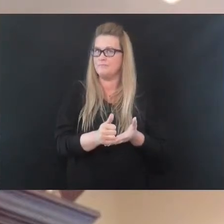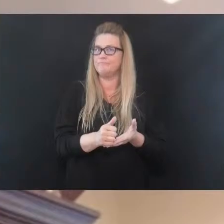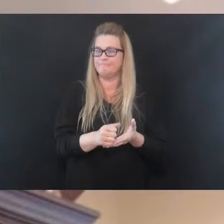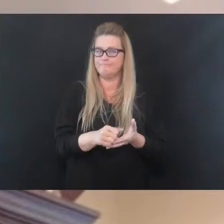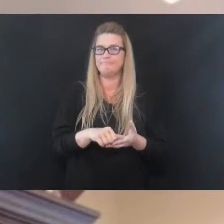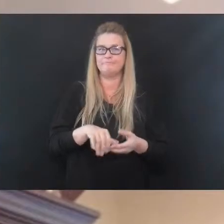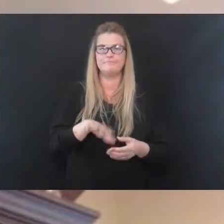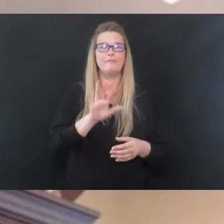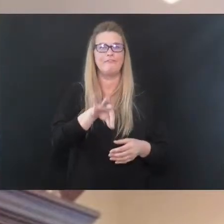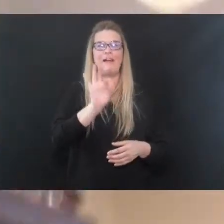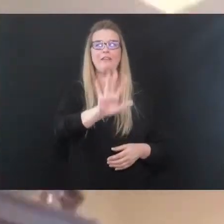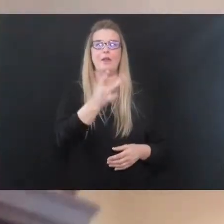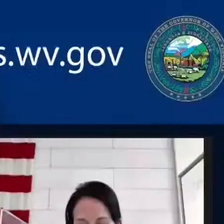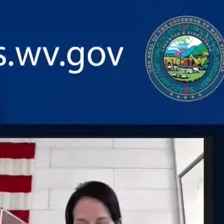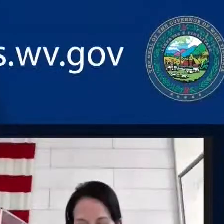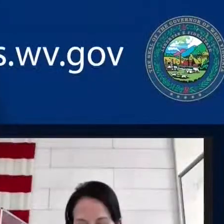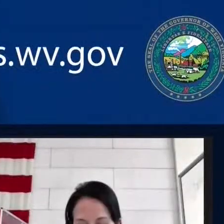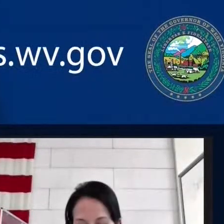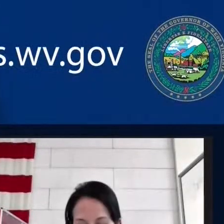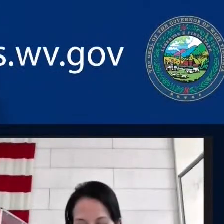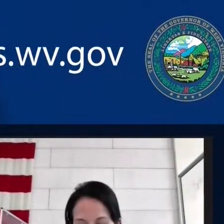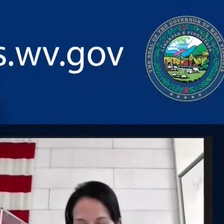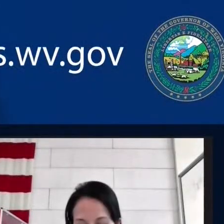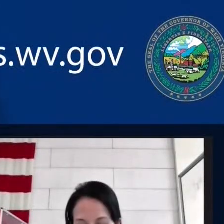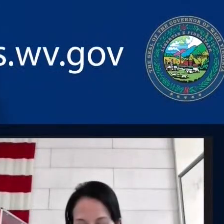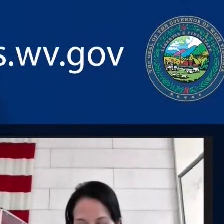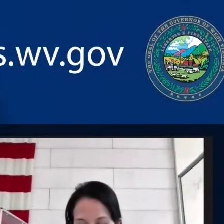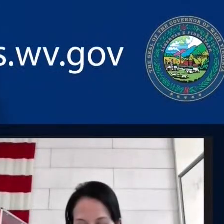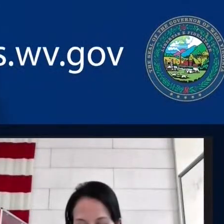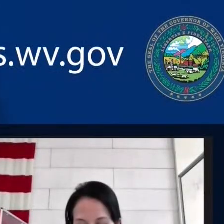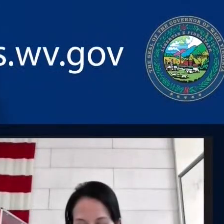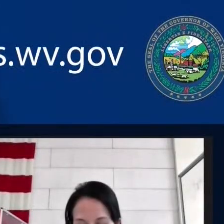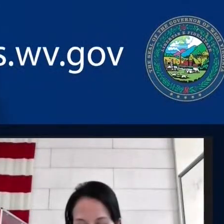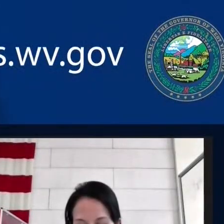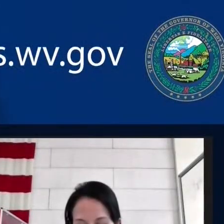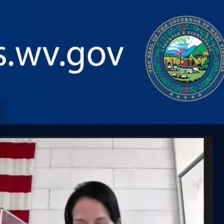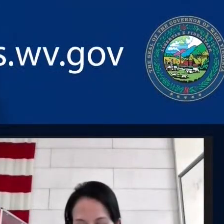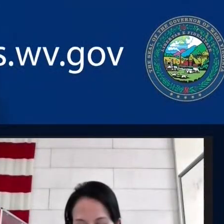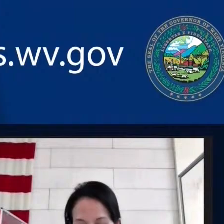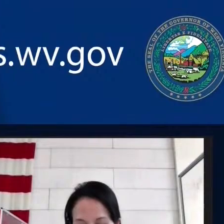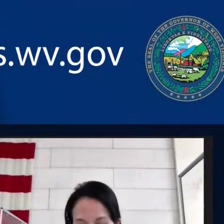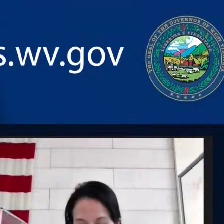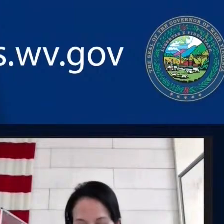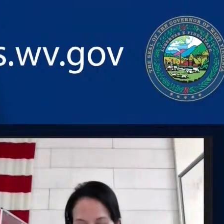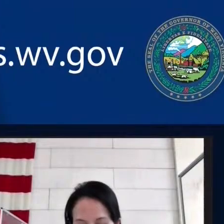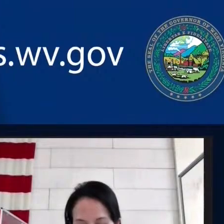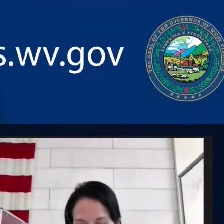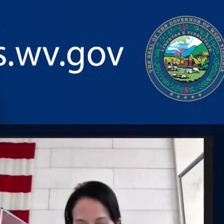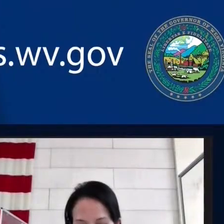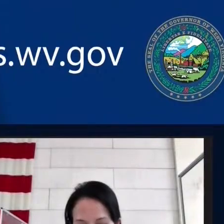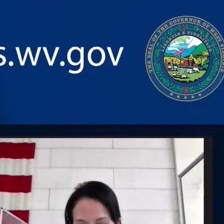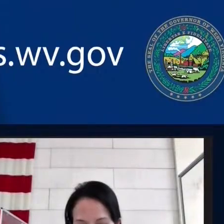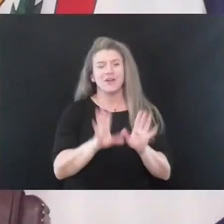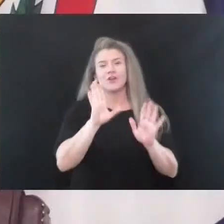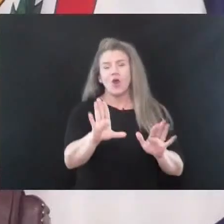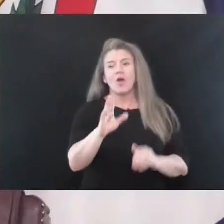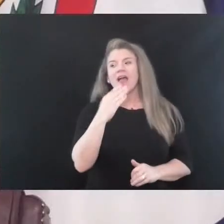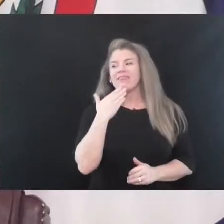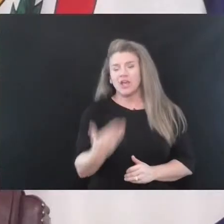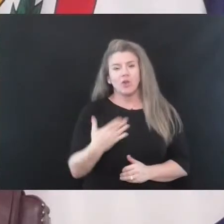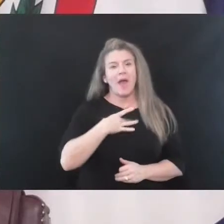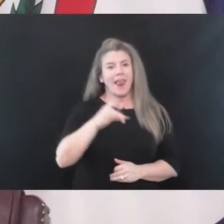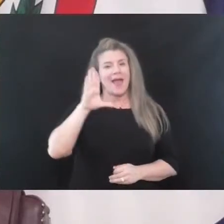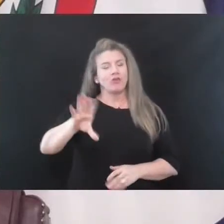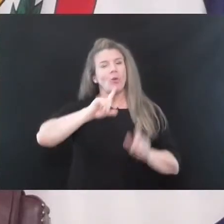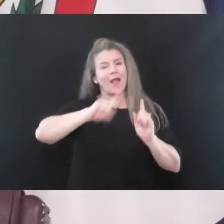that they prefer. All right, thank you, Paul. Governor, I'll turn it back to you. No, General, I loved that answer. That